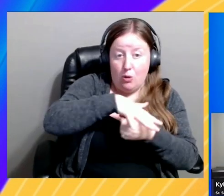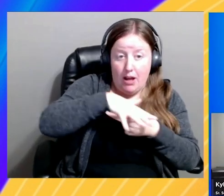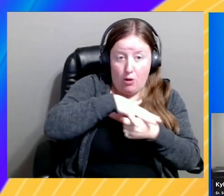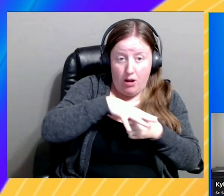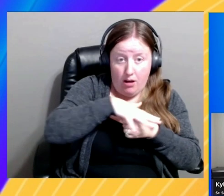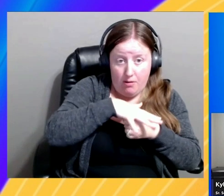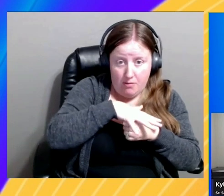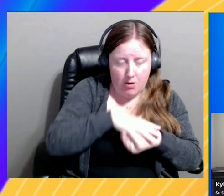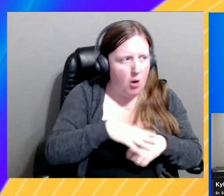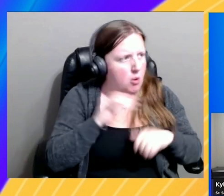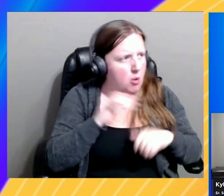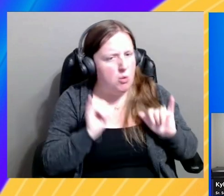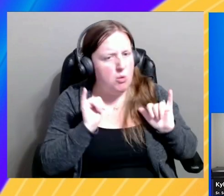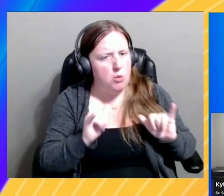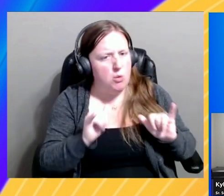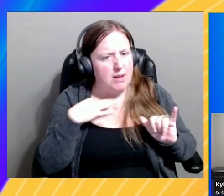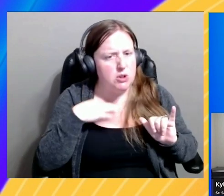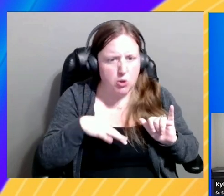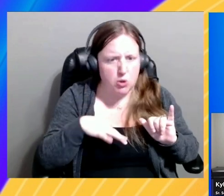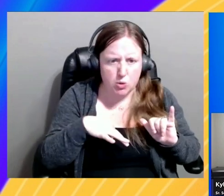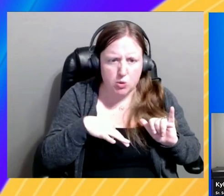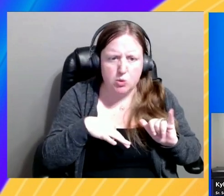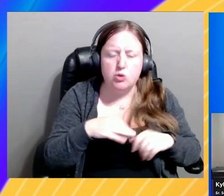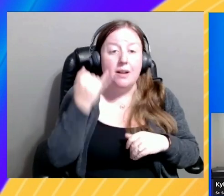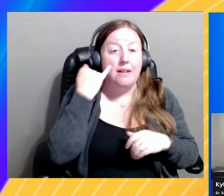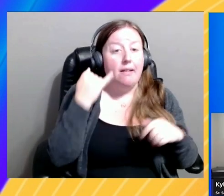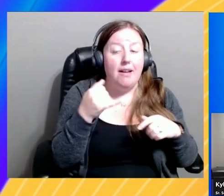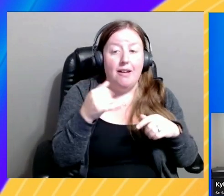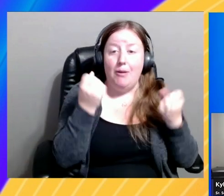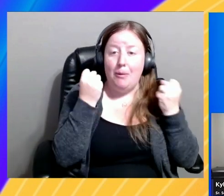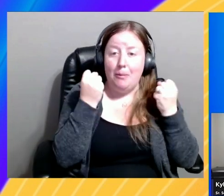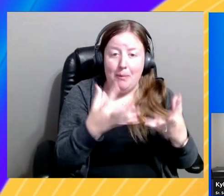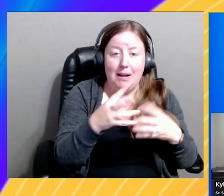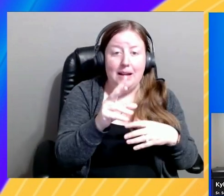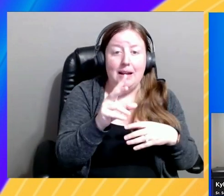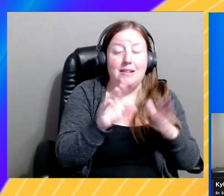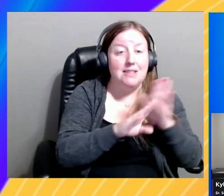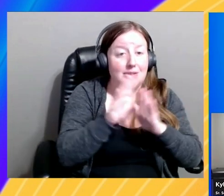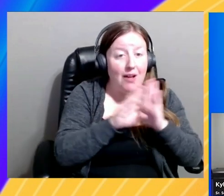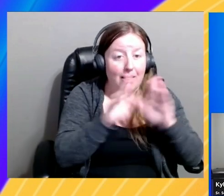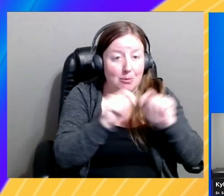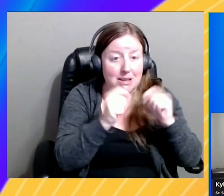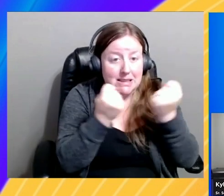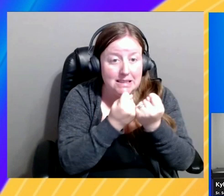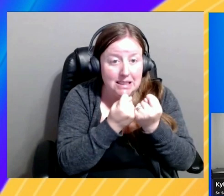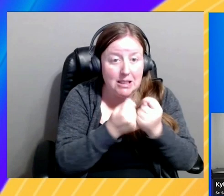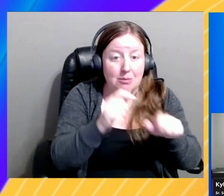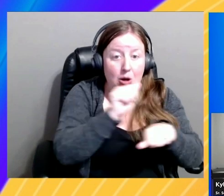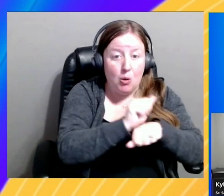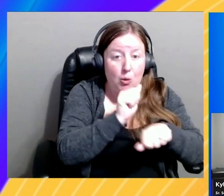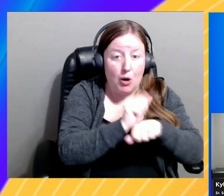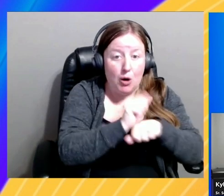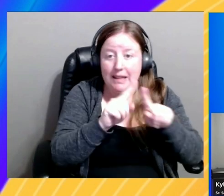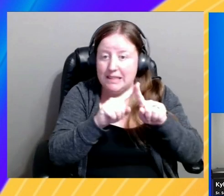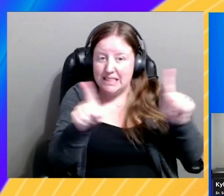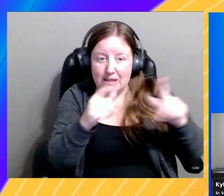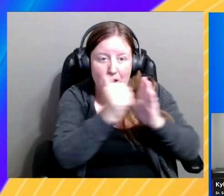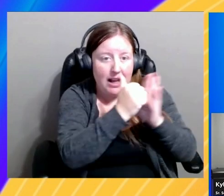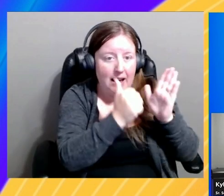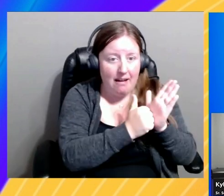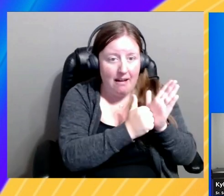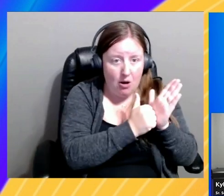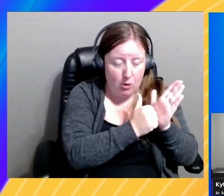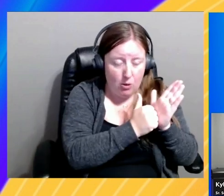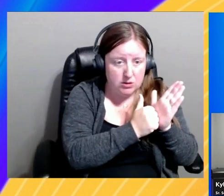huge because if you have a bunch of development teams that are working within their own different accounts, as they may